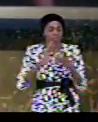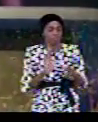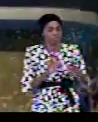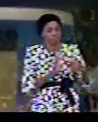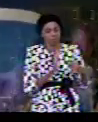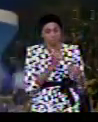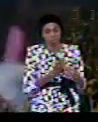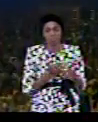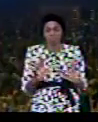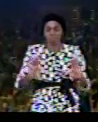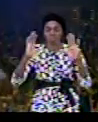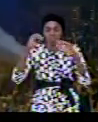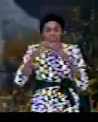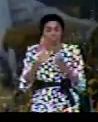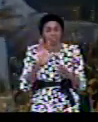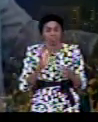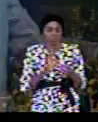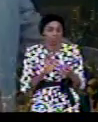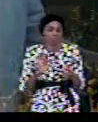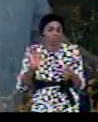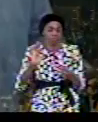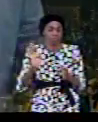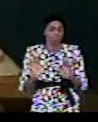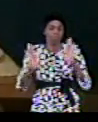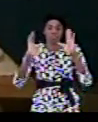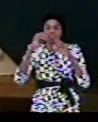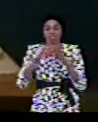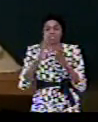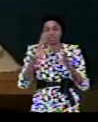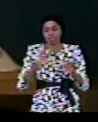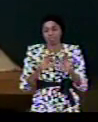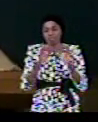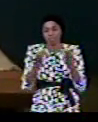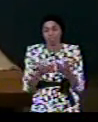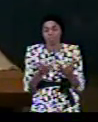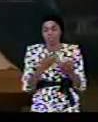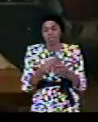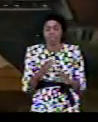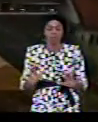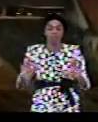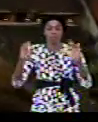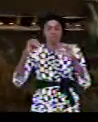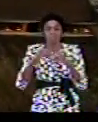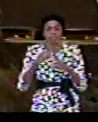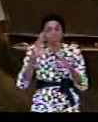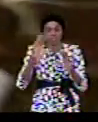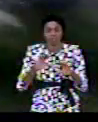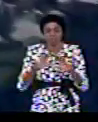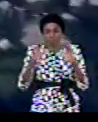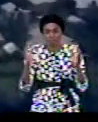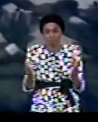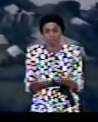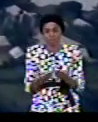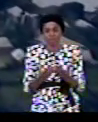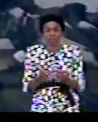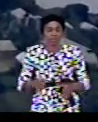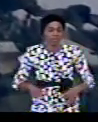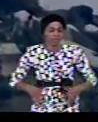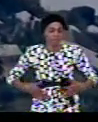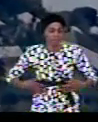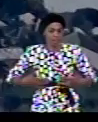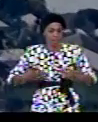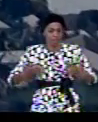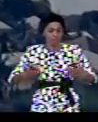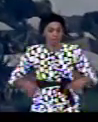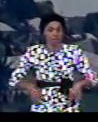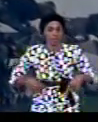soul, wonders in your spirit, wonders in your family, and wonders in your community. Live at